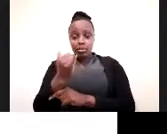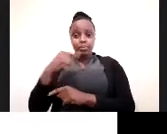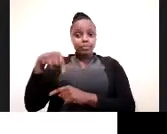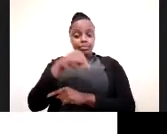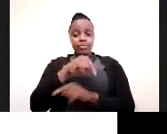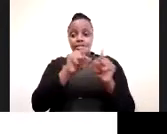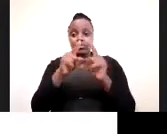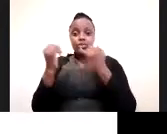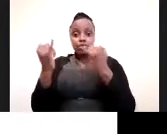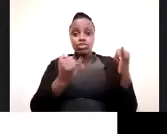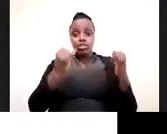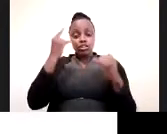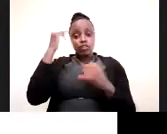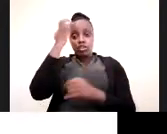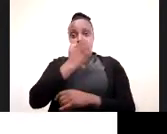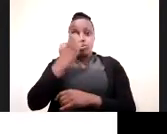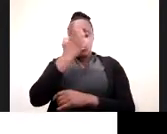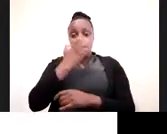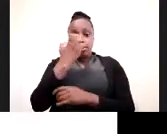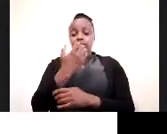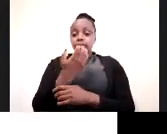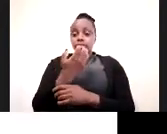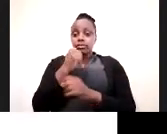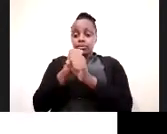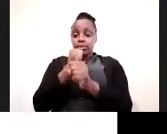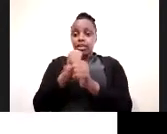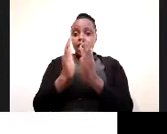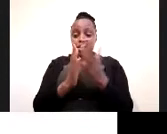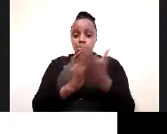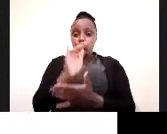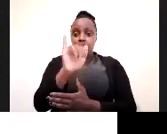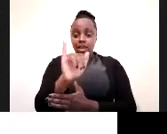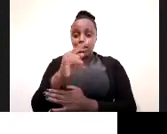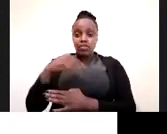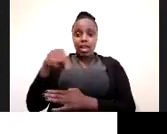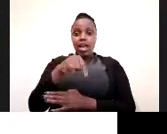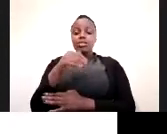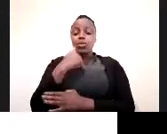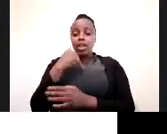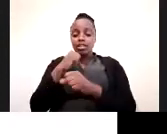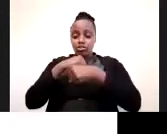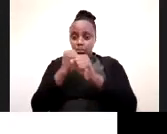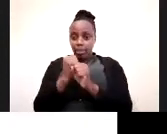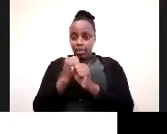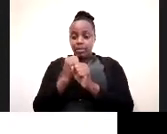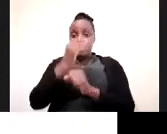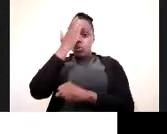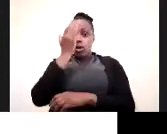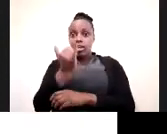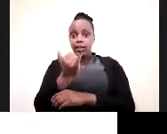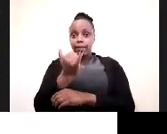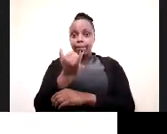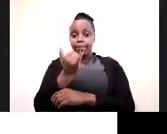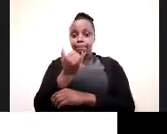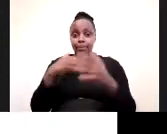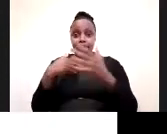introduced it for European operators. It's true that we had to shape it a bit, because until